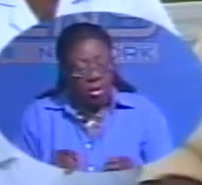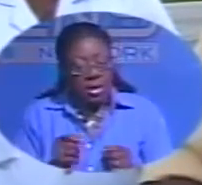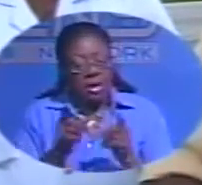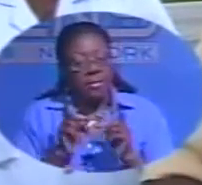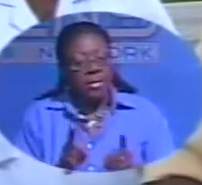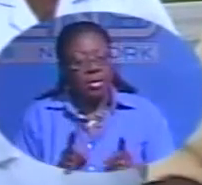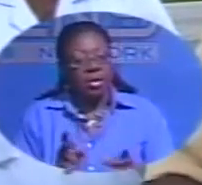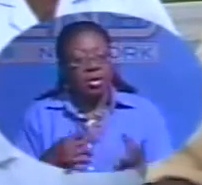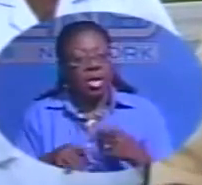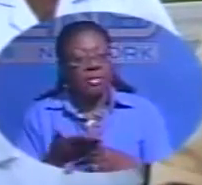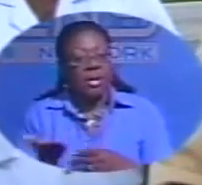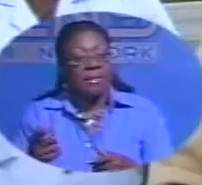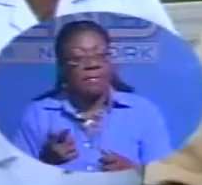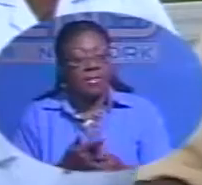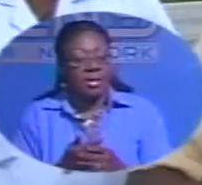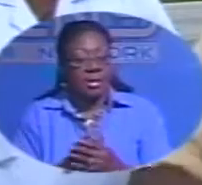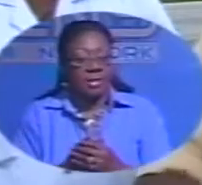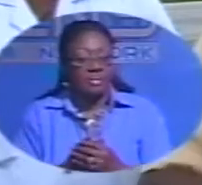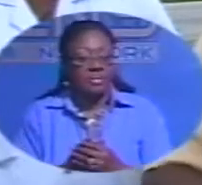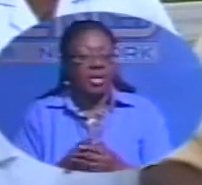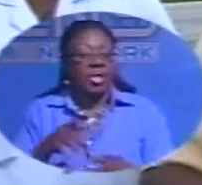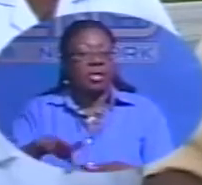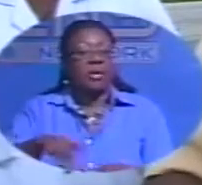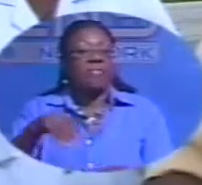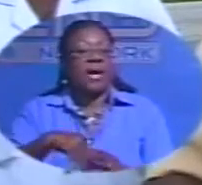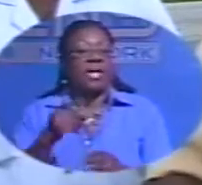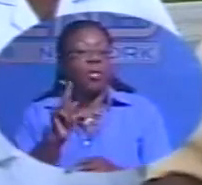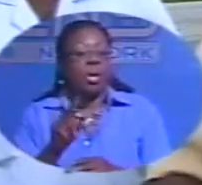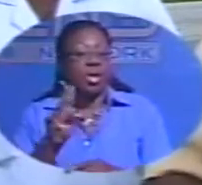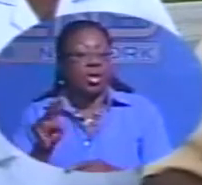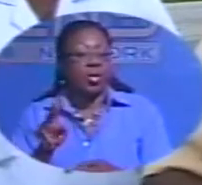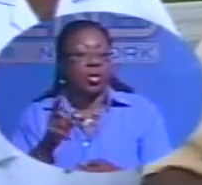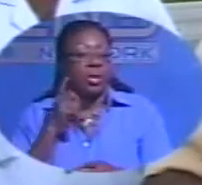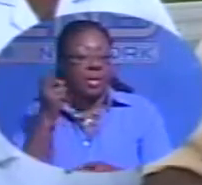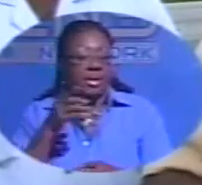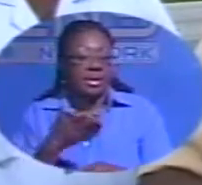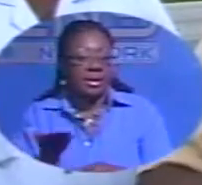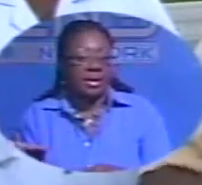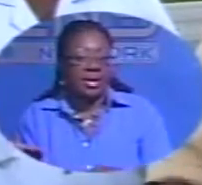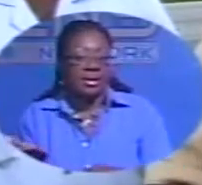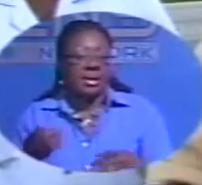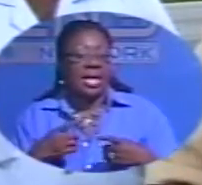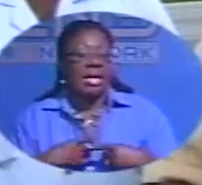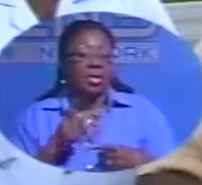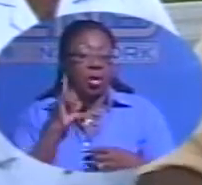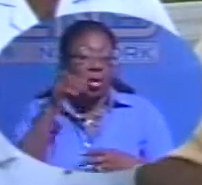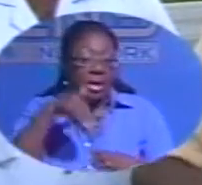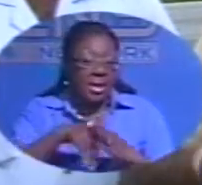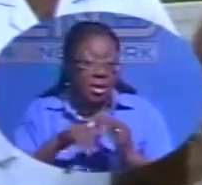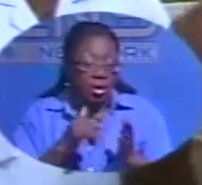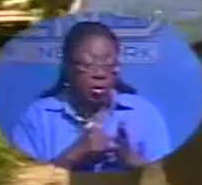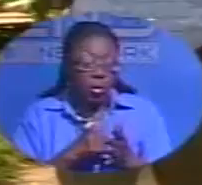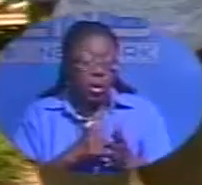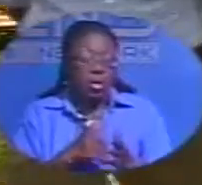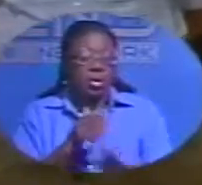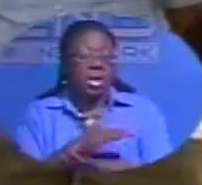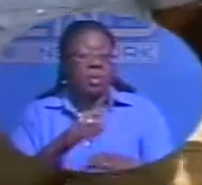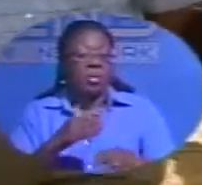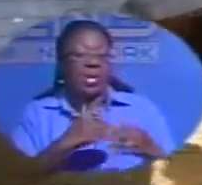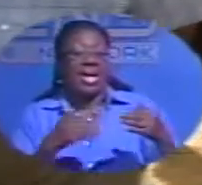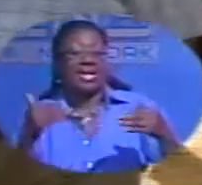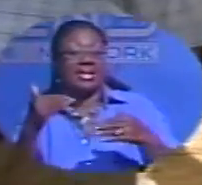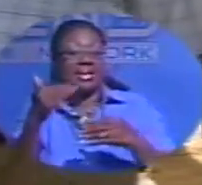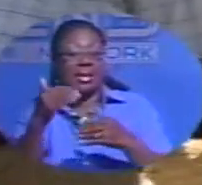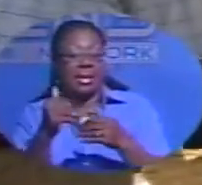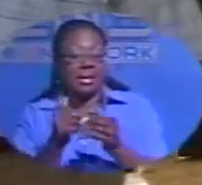a conflict resolution standpoint. So we find that there were 1 or 2 domestic matters that we had looked into so that it won't escalate. The